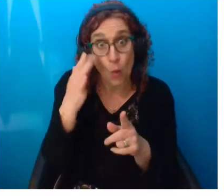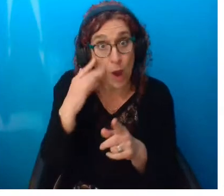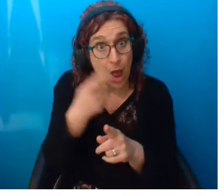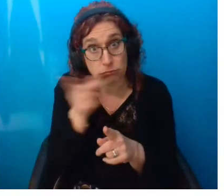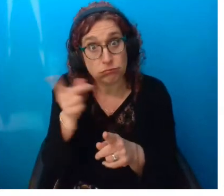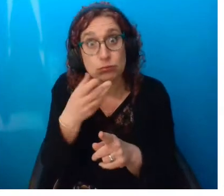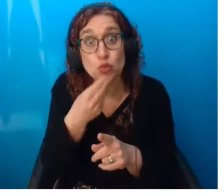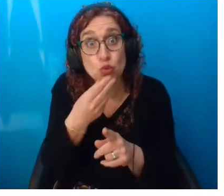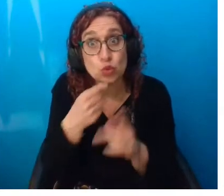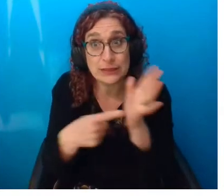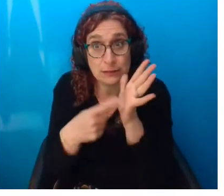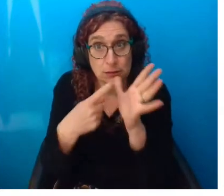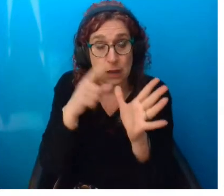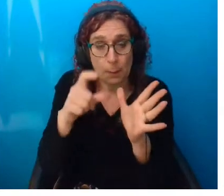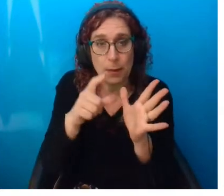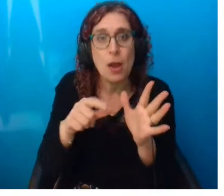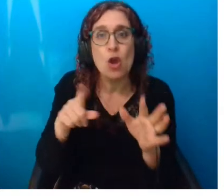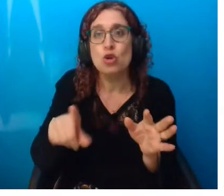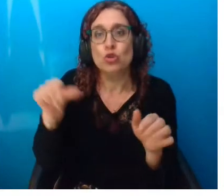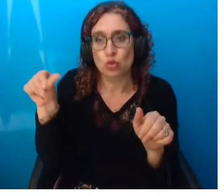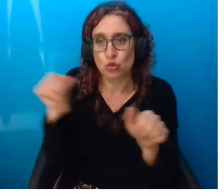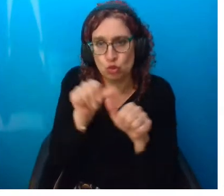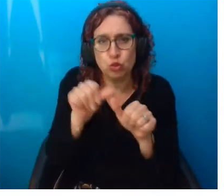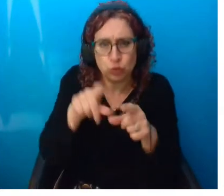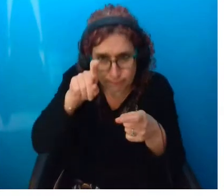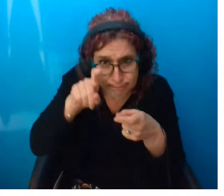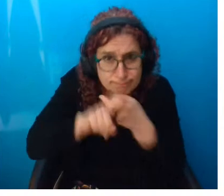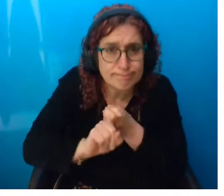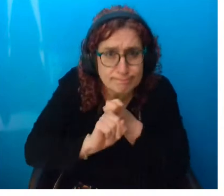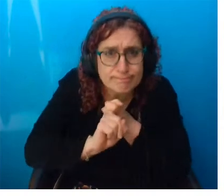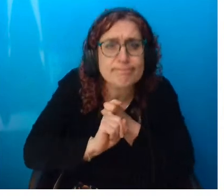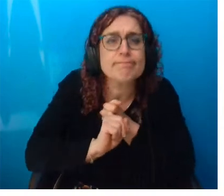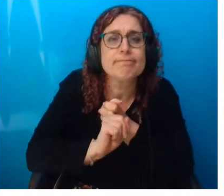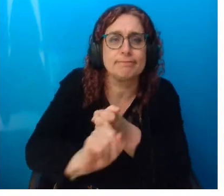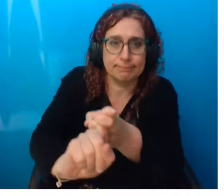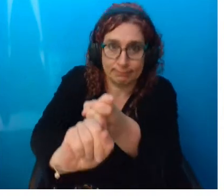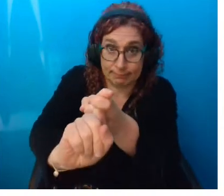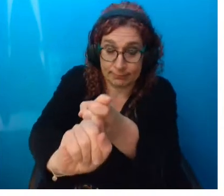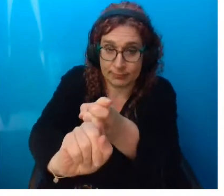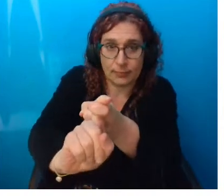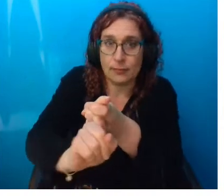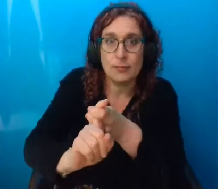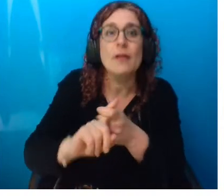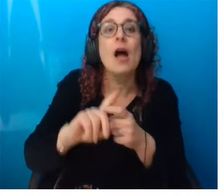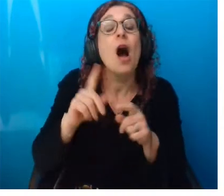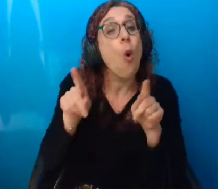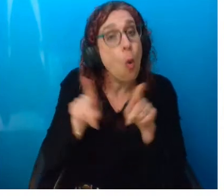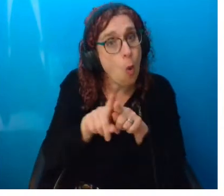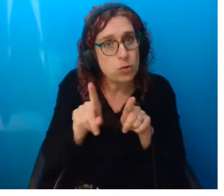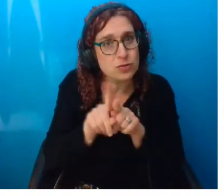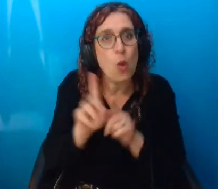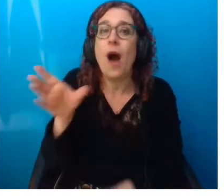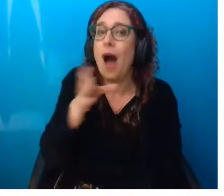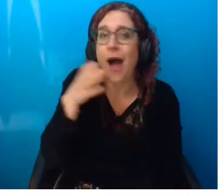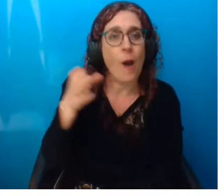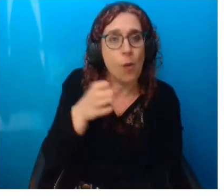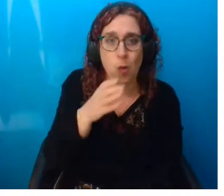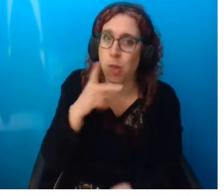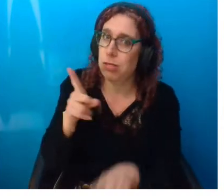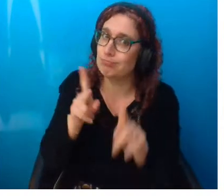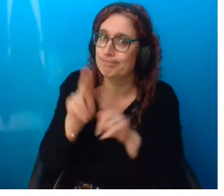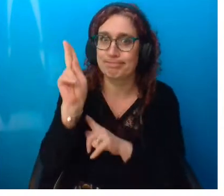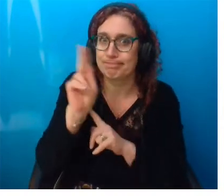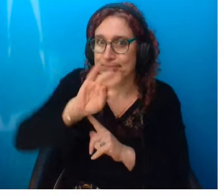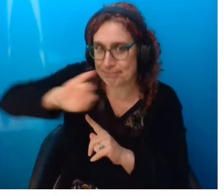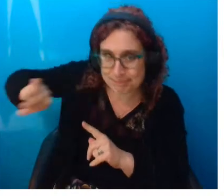to try and aid adherence to using it is to not use it when drinking alcohol, and that is now on the